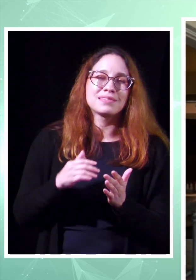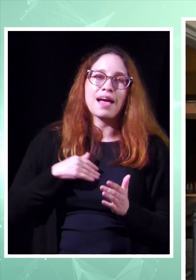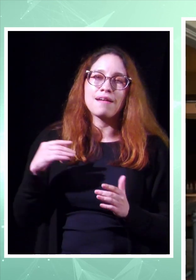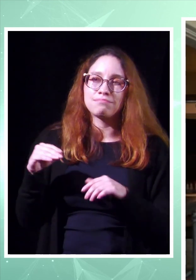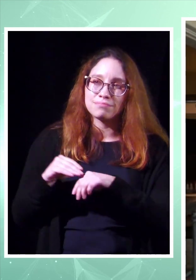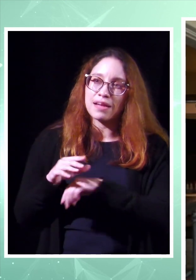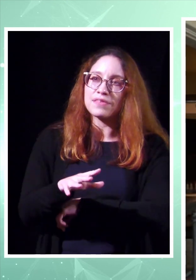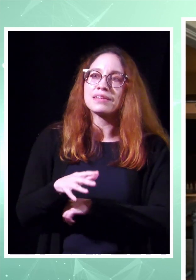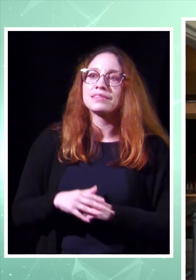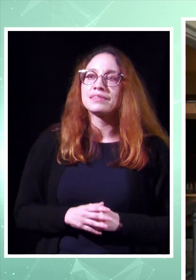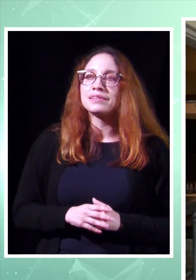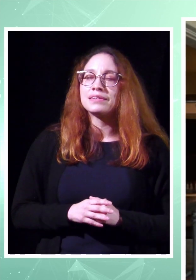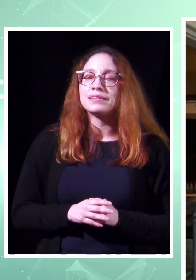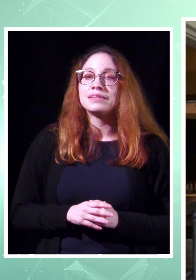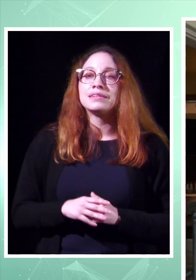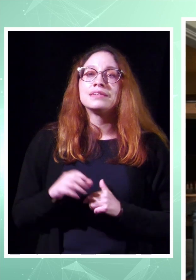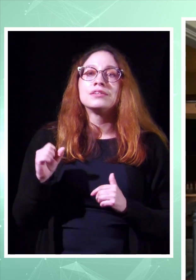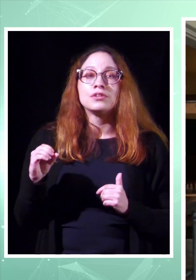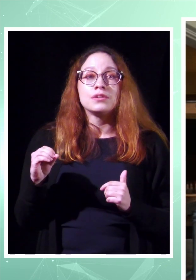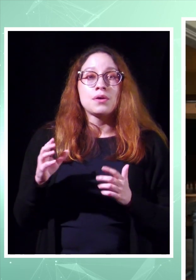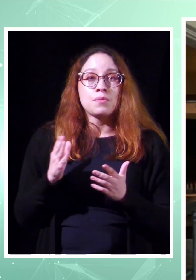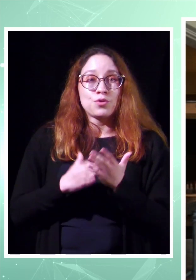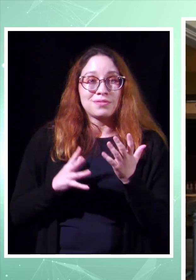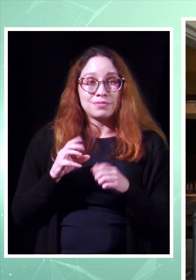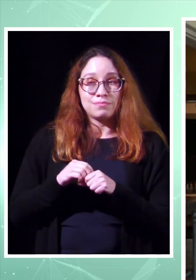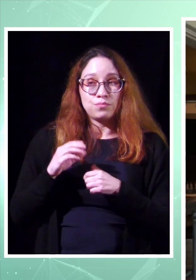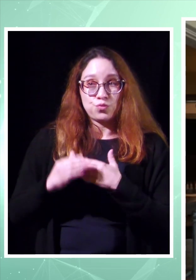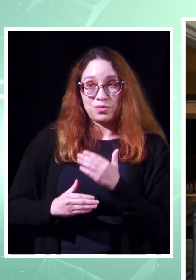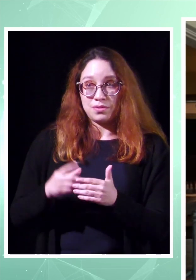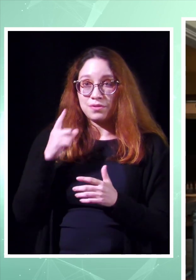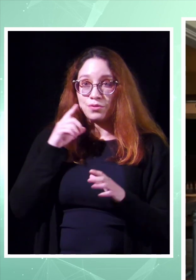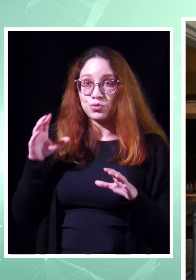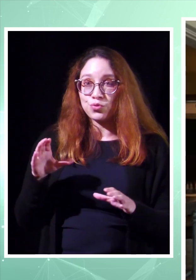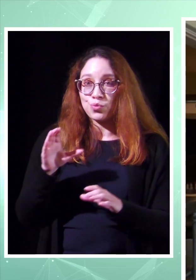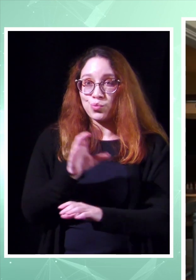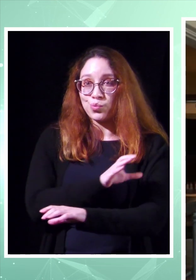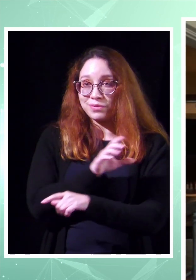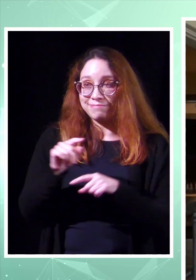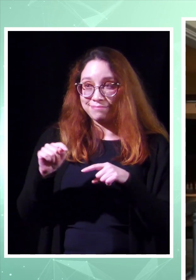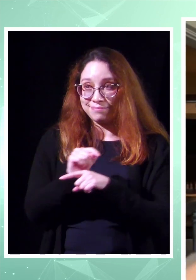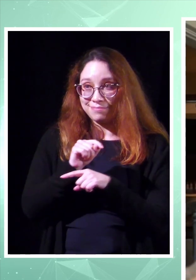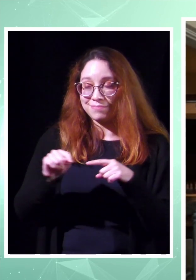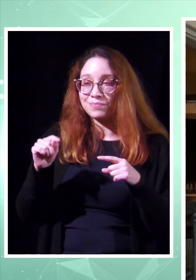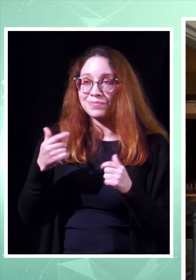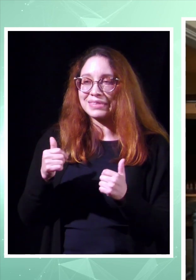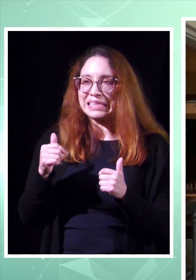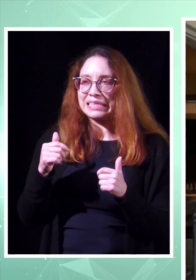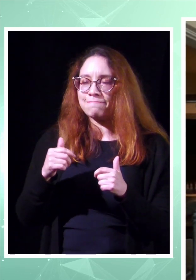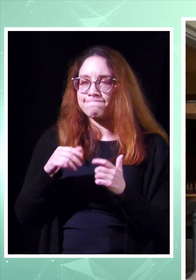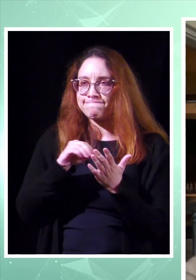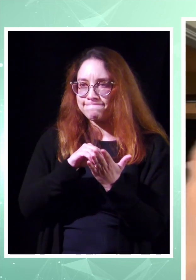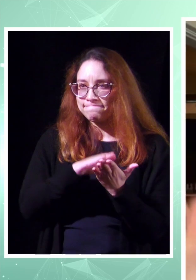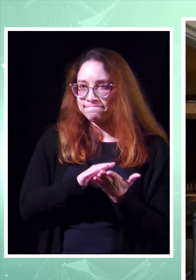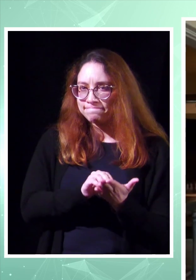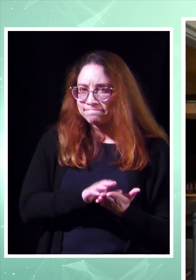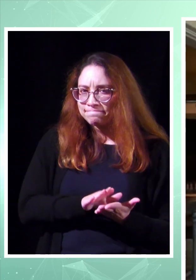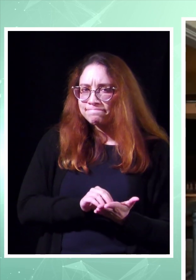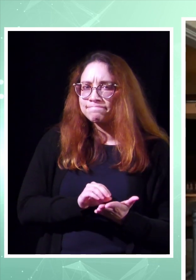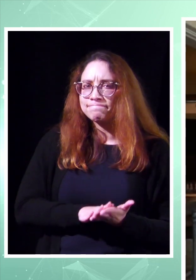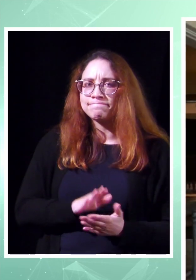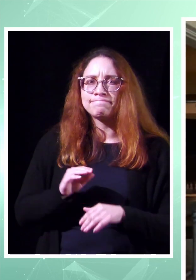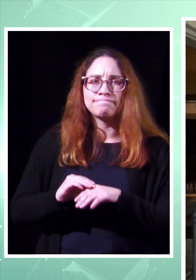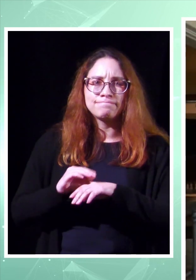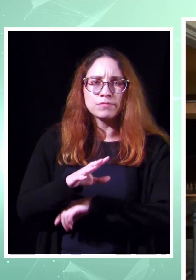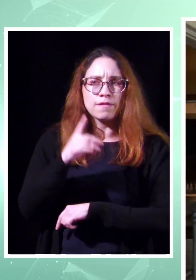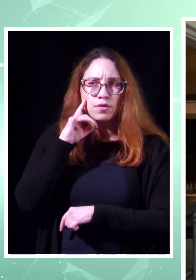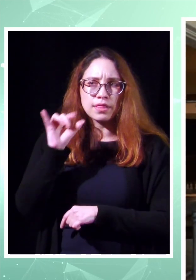effects, right? And so part of the process of doing a clinical trial is to characterize what the side effect